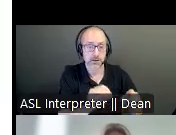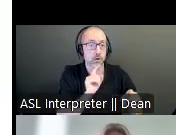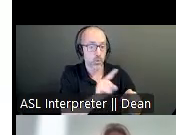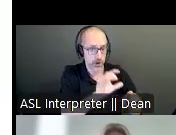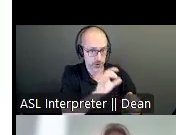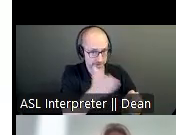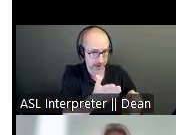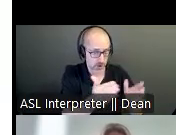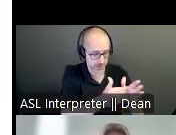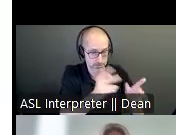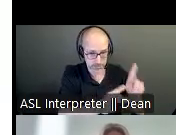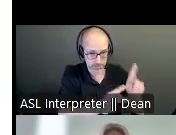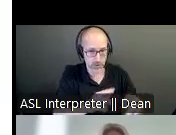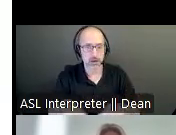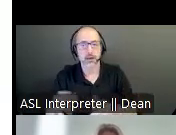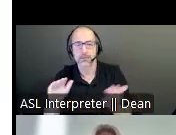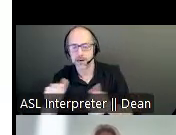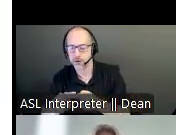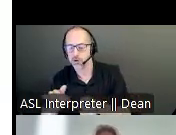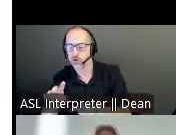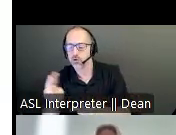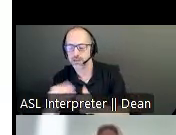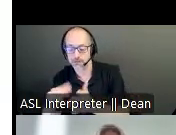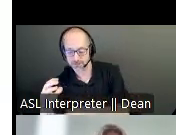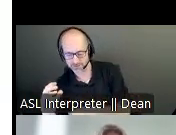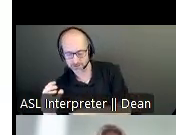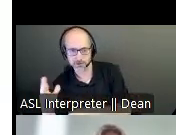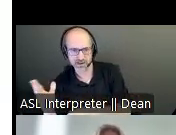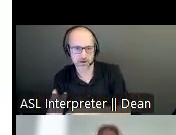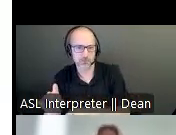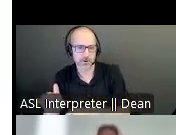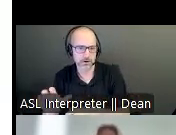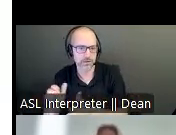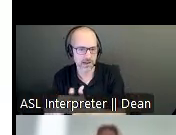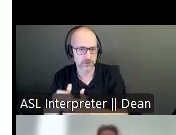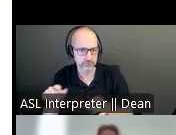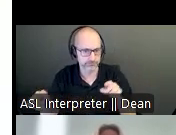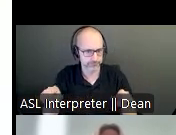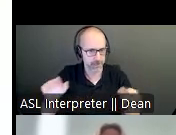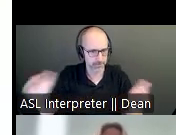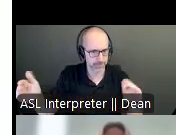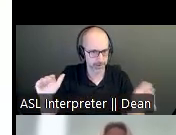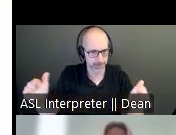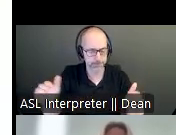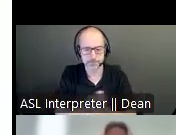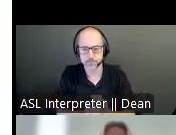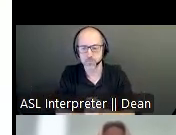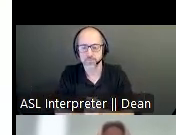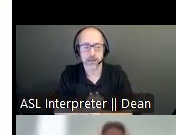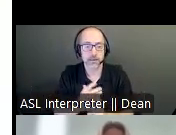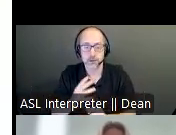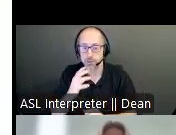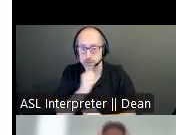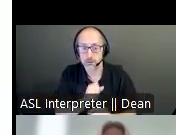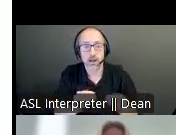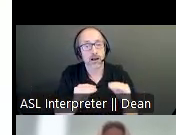100,000 guns that are in the respective areas. We can presume that there's a greater number of